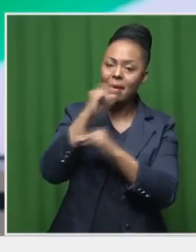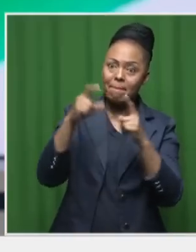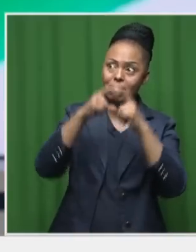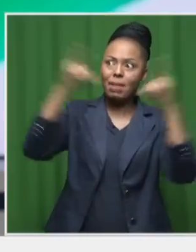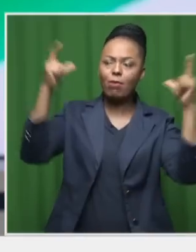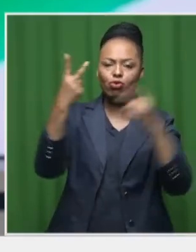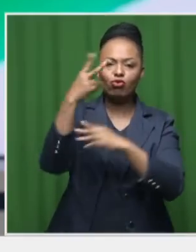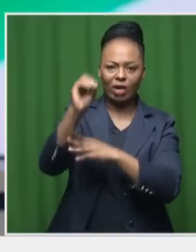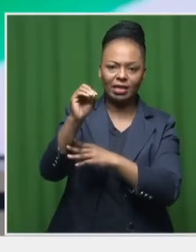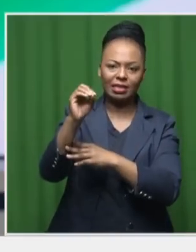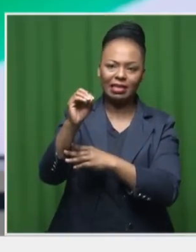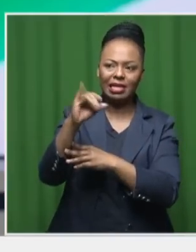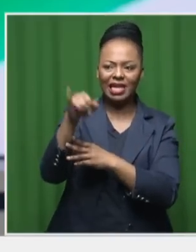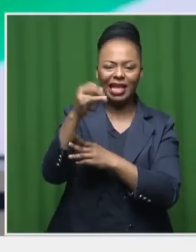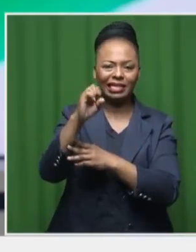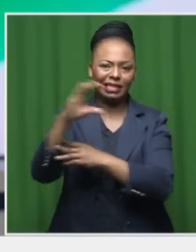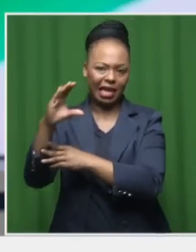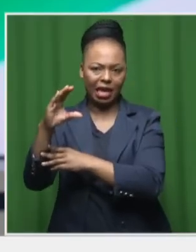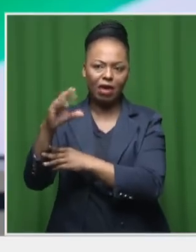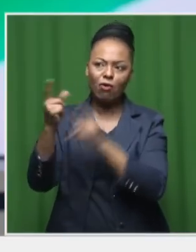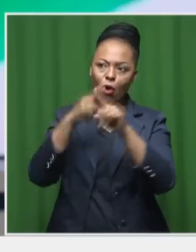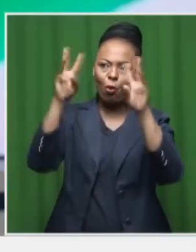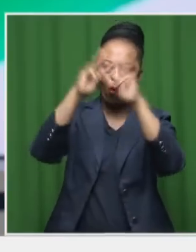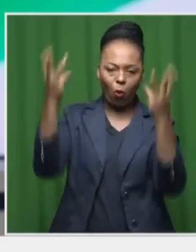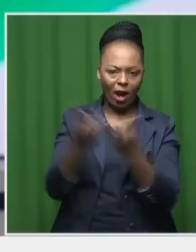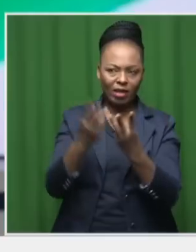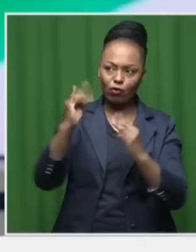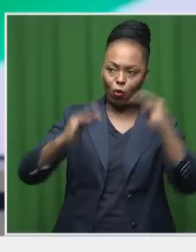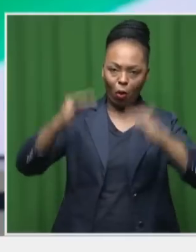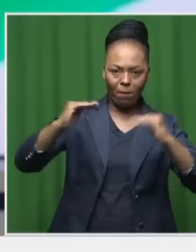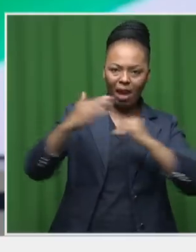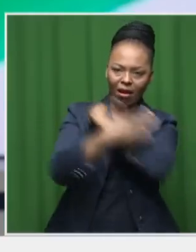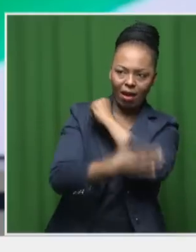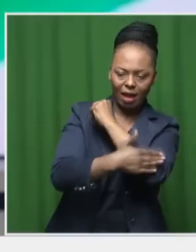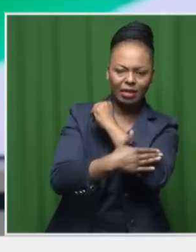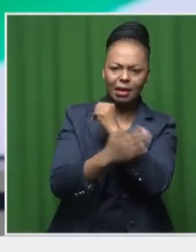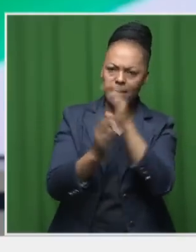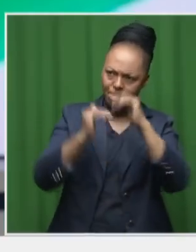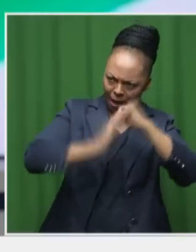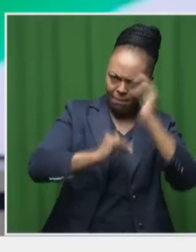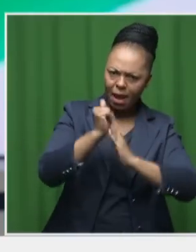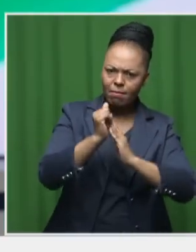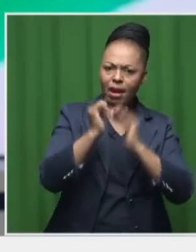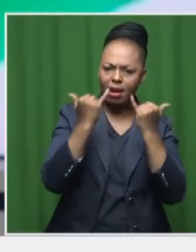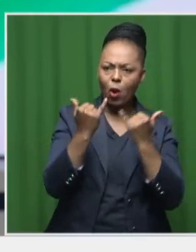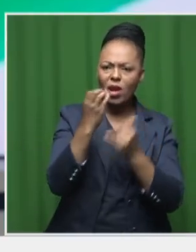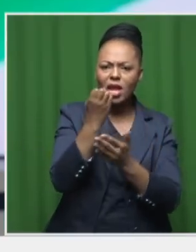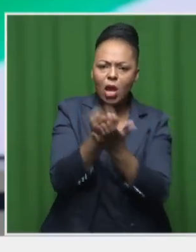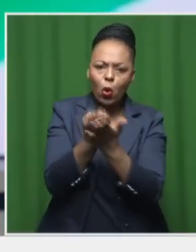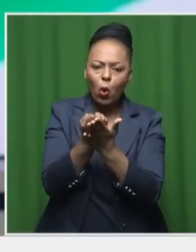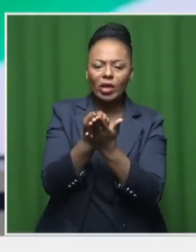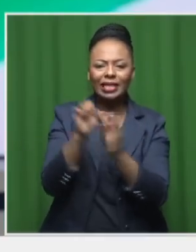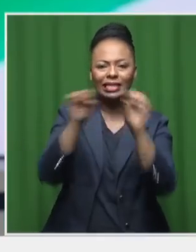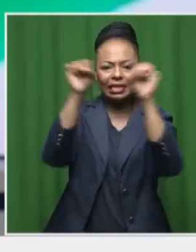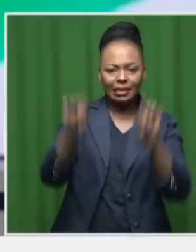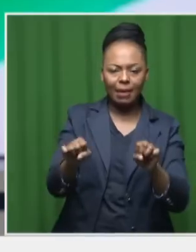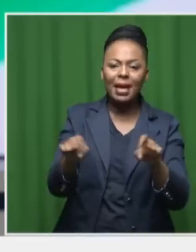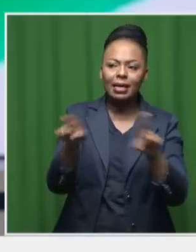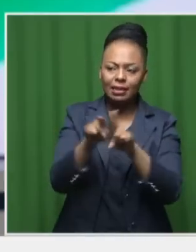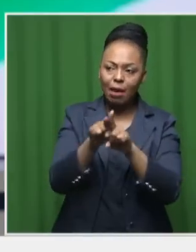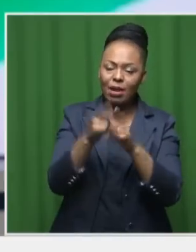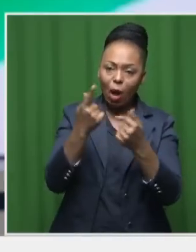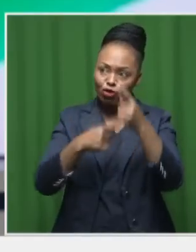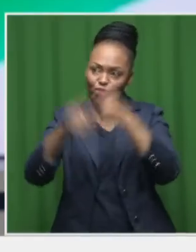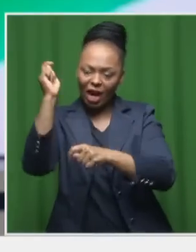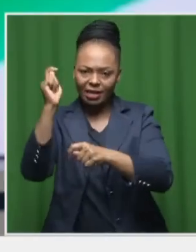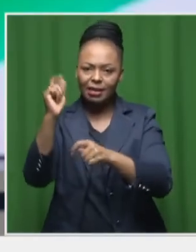market capitalization. We've built those financial markets. We've built that ecosystem. Roughly half of the participants that trade in our markets